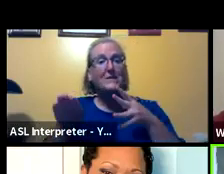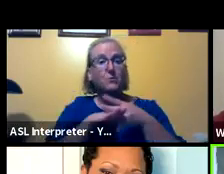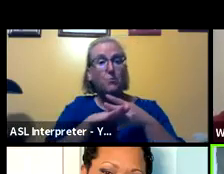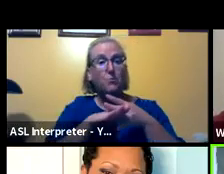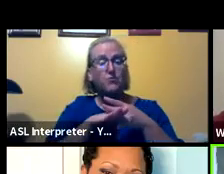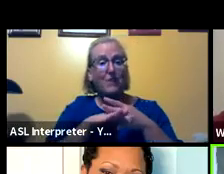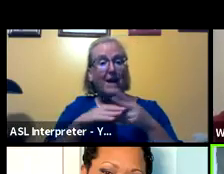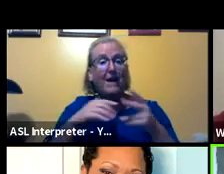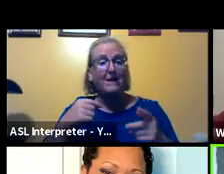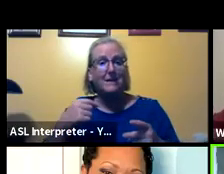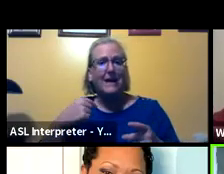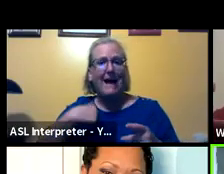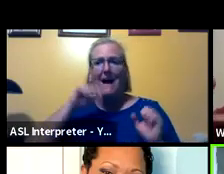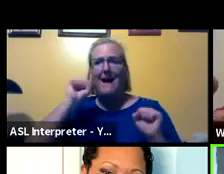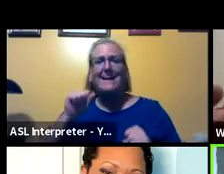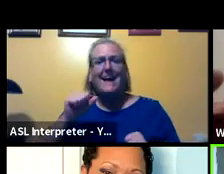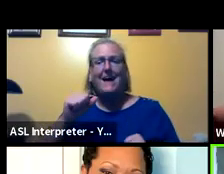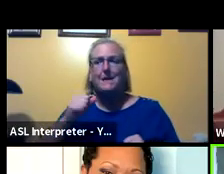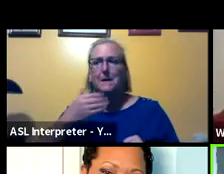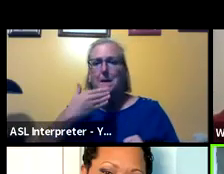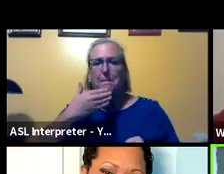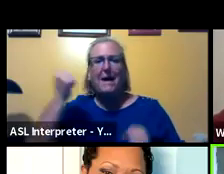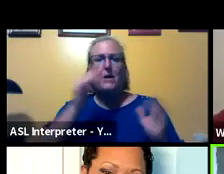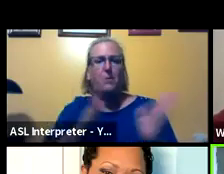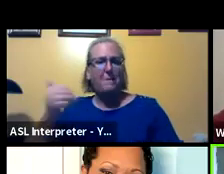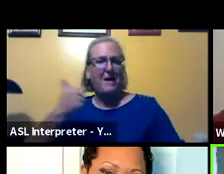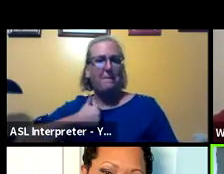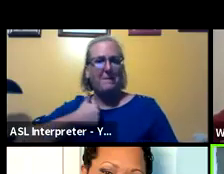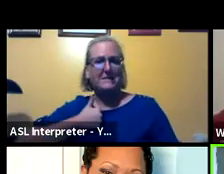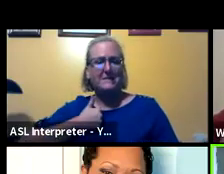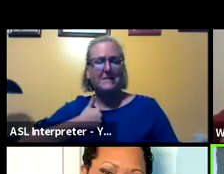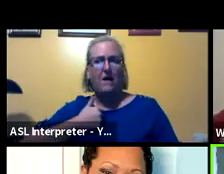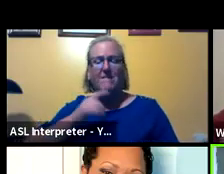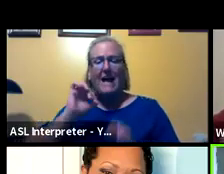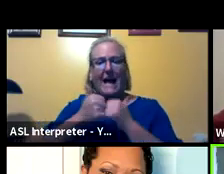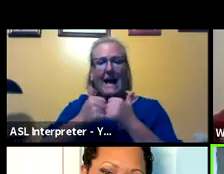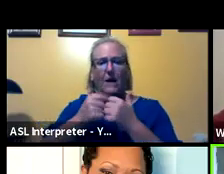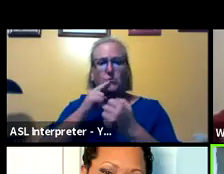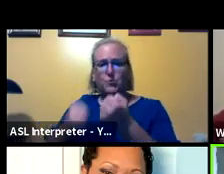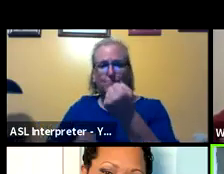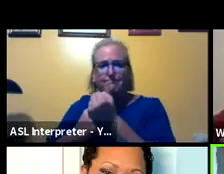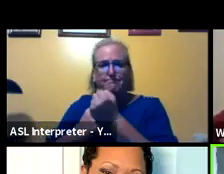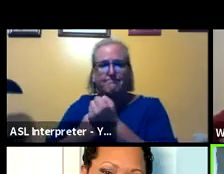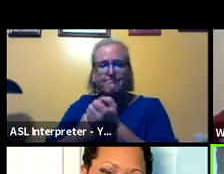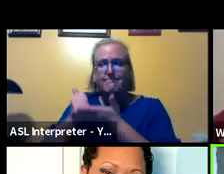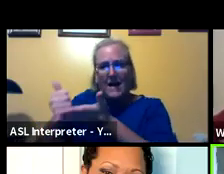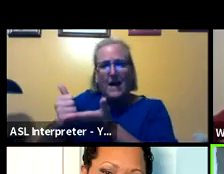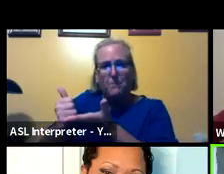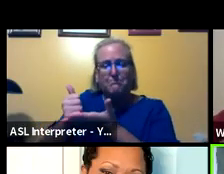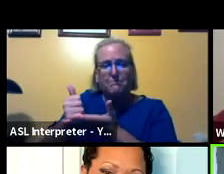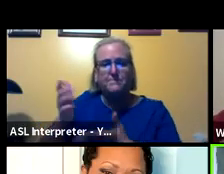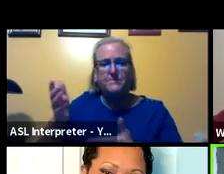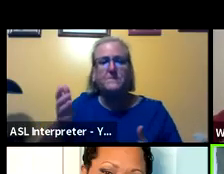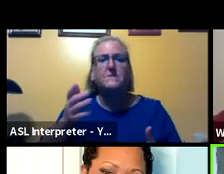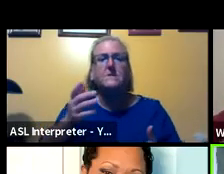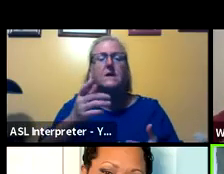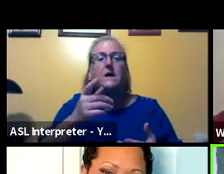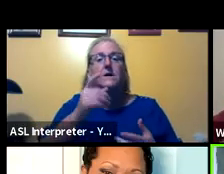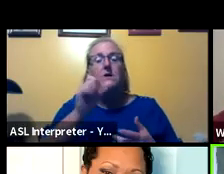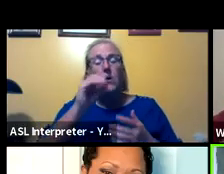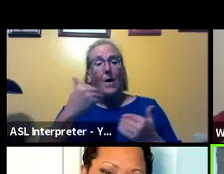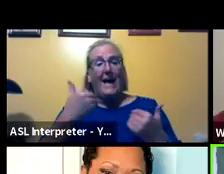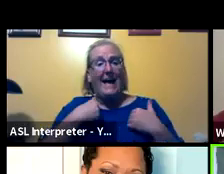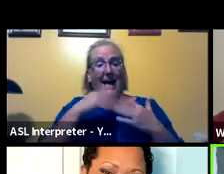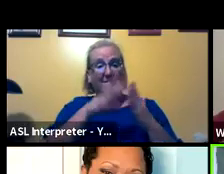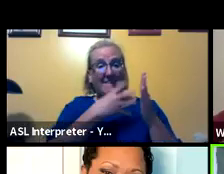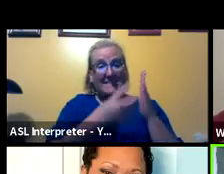more and better prepared parent to help supplement and support that education. So I think that having the syllabus